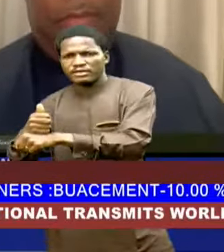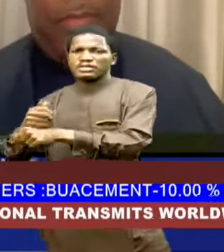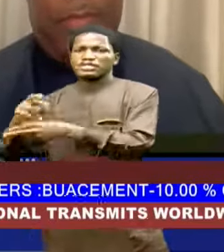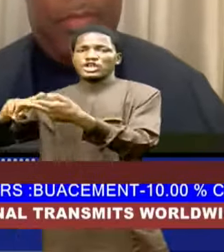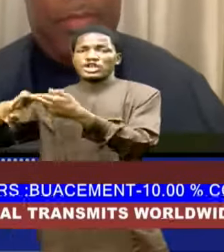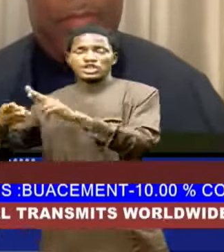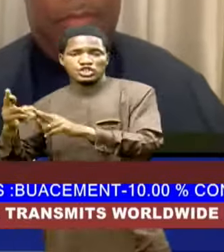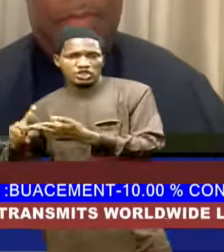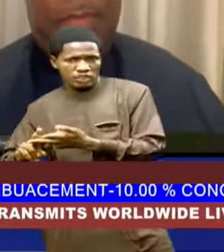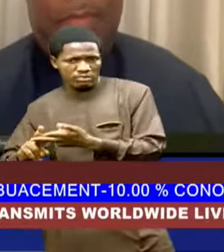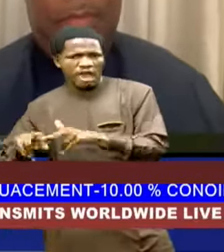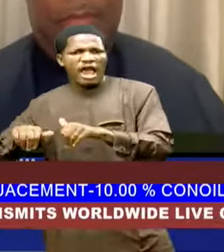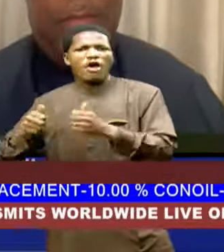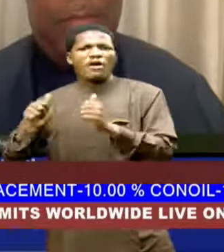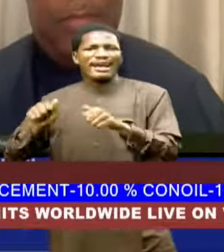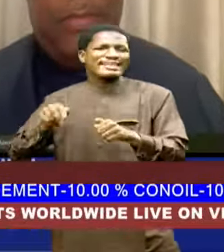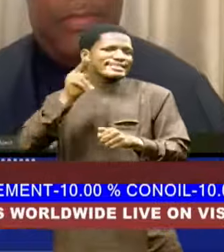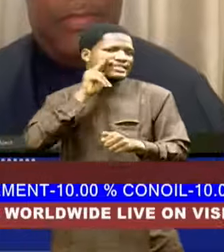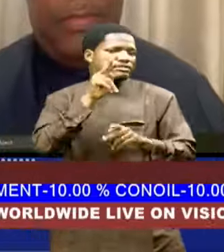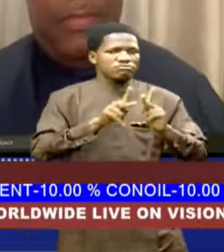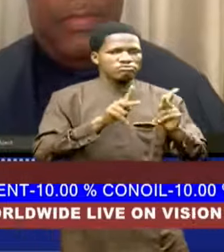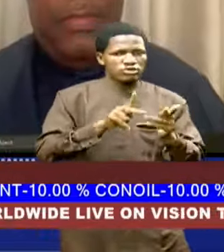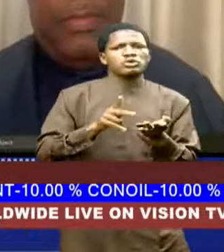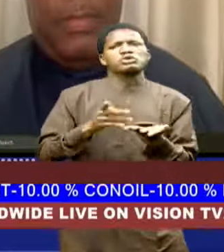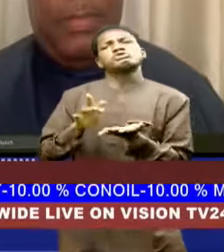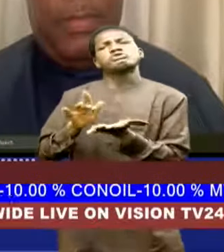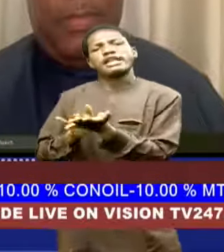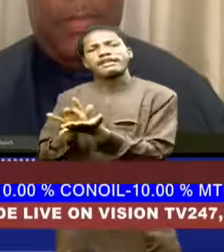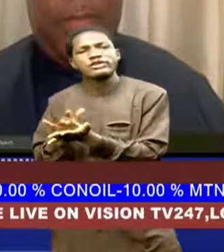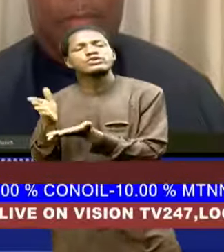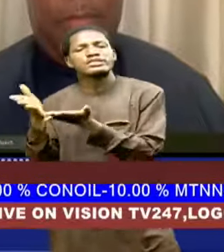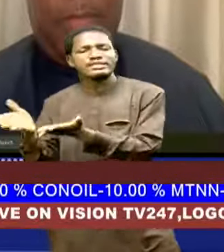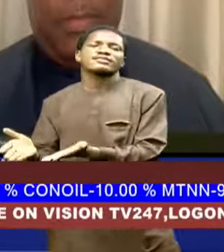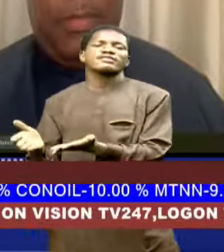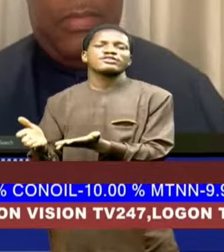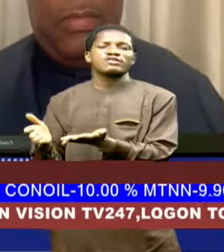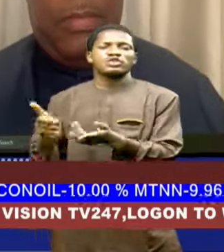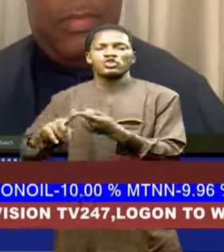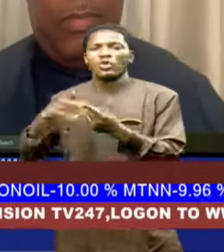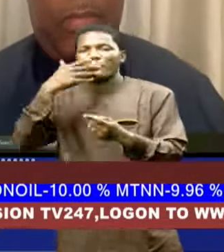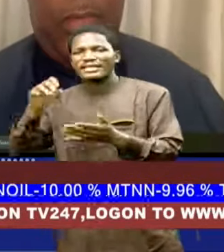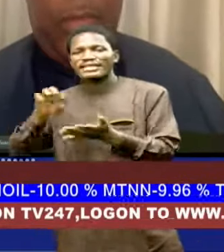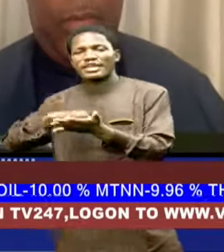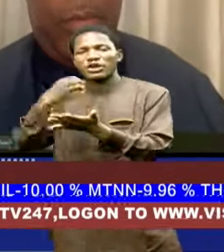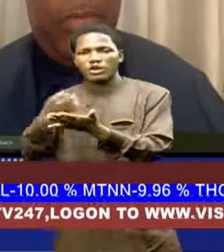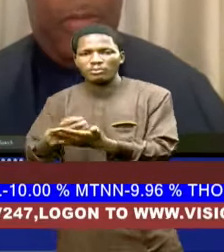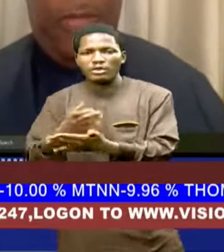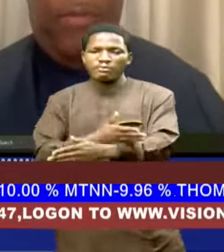to better the nation's economy, improve trade relations, and tackle some of our challenges?